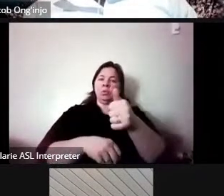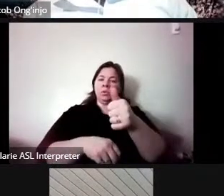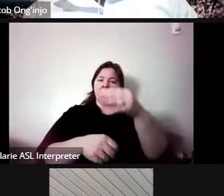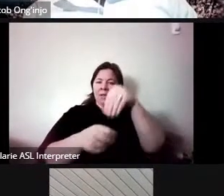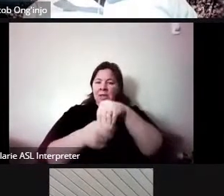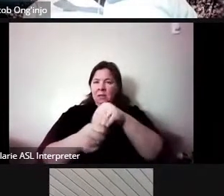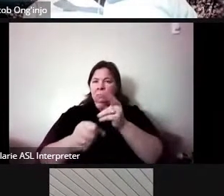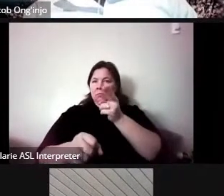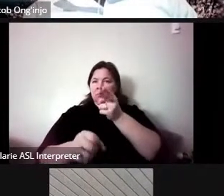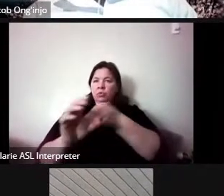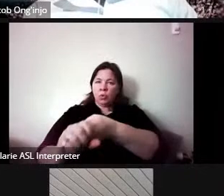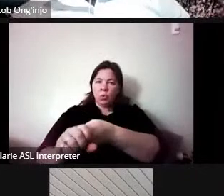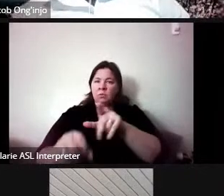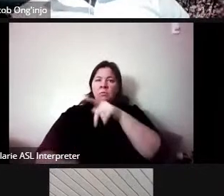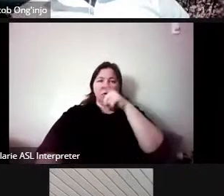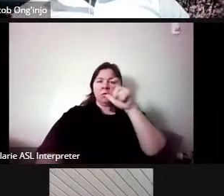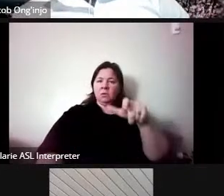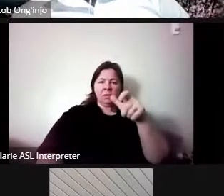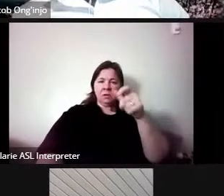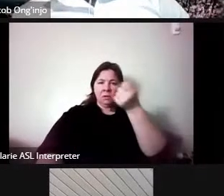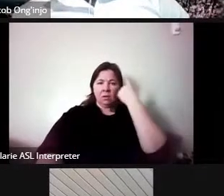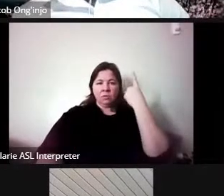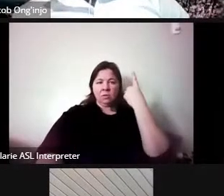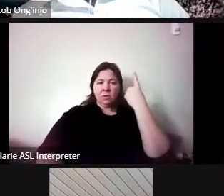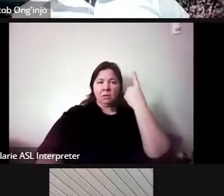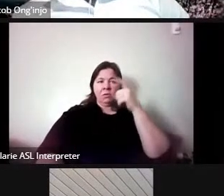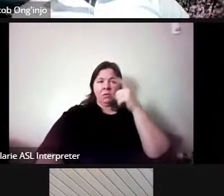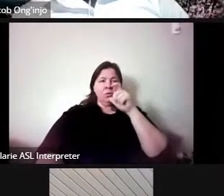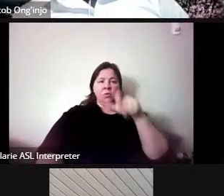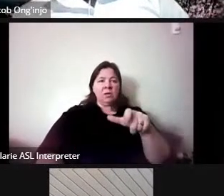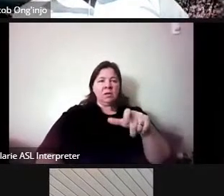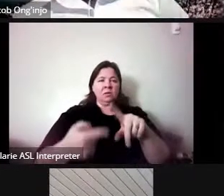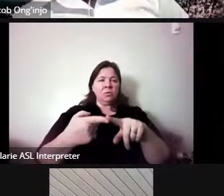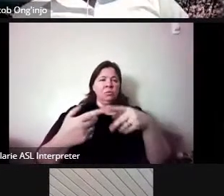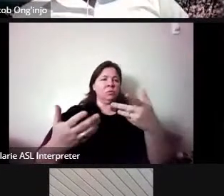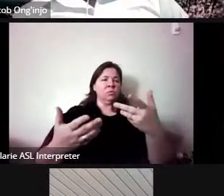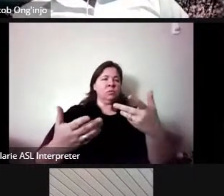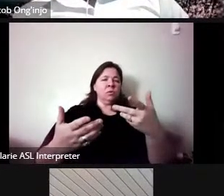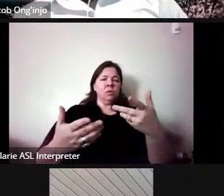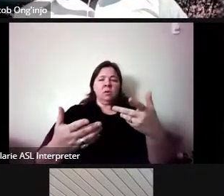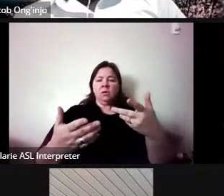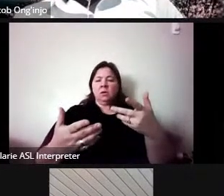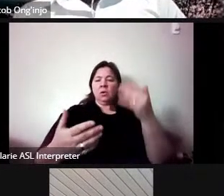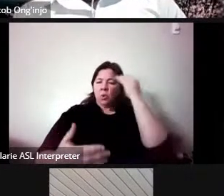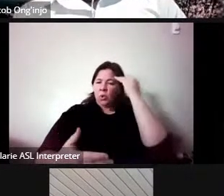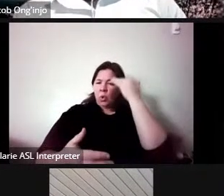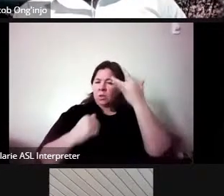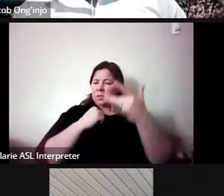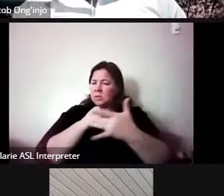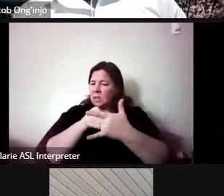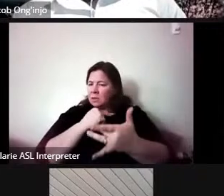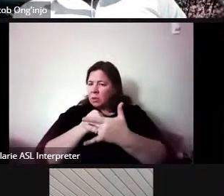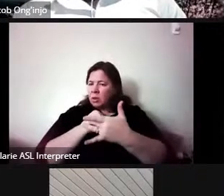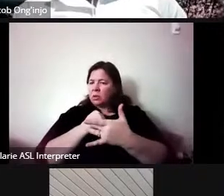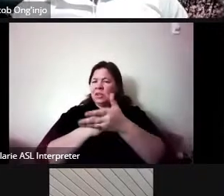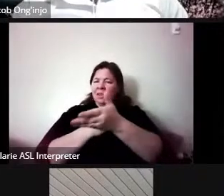in, because you don't need to understand. You don't need to know the technology,